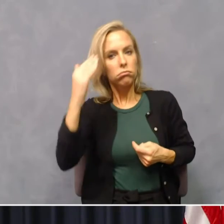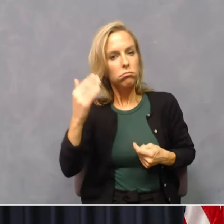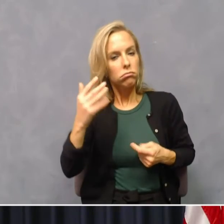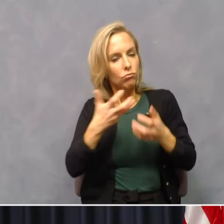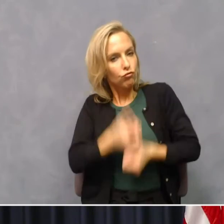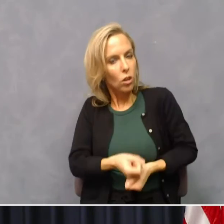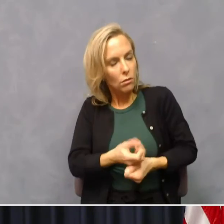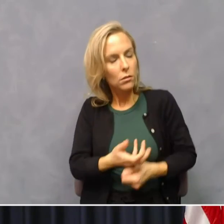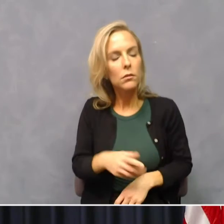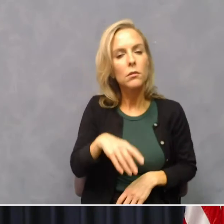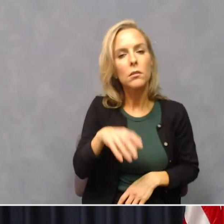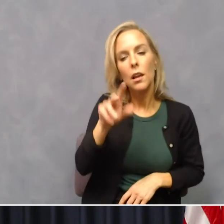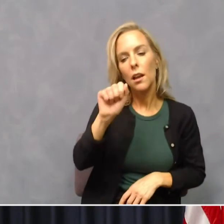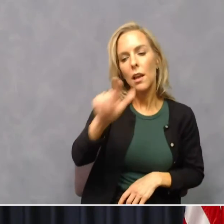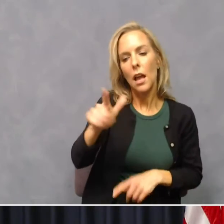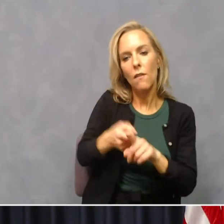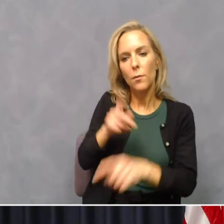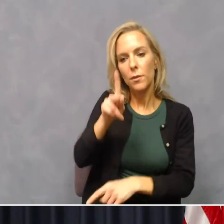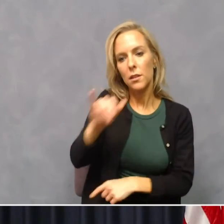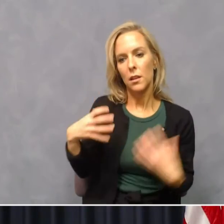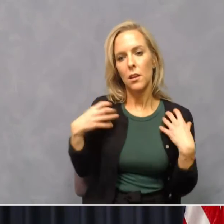Health News.